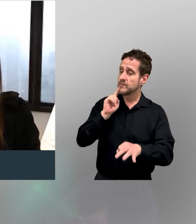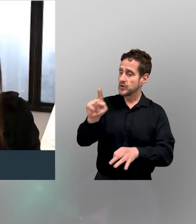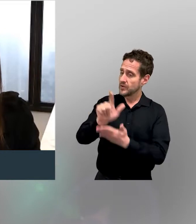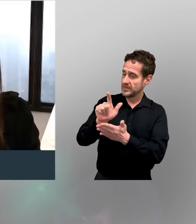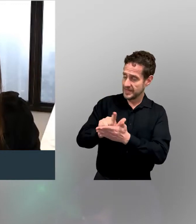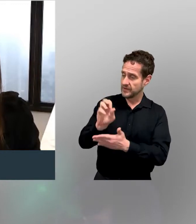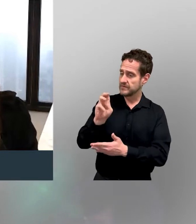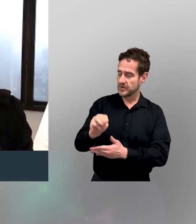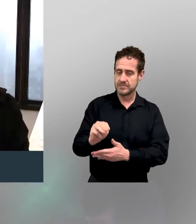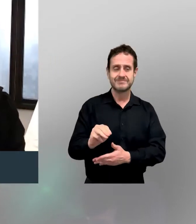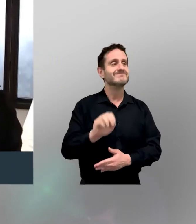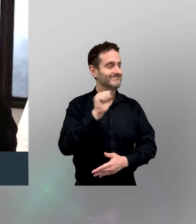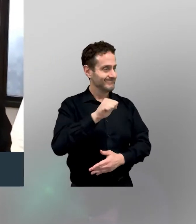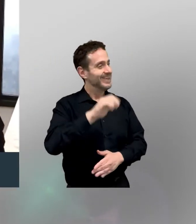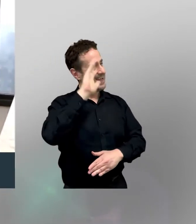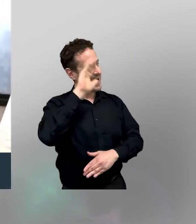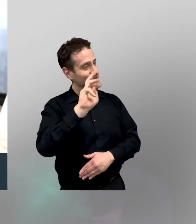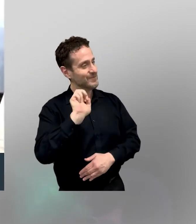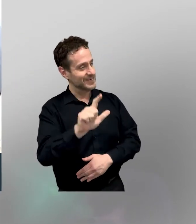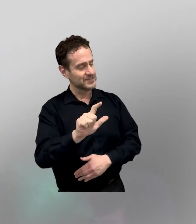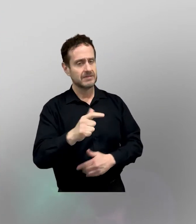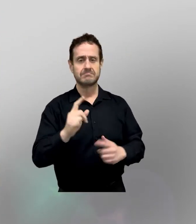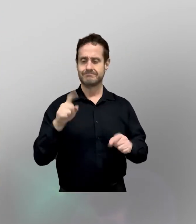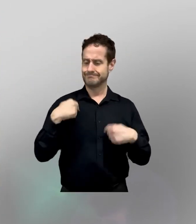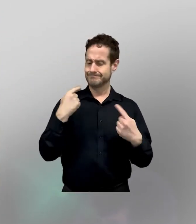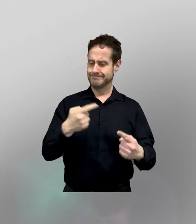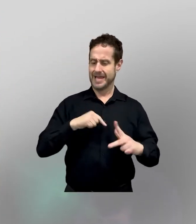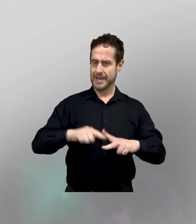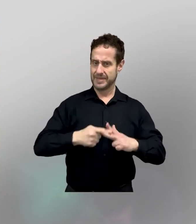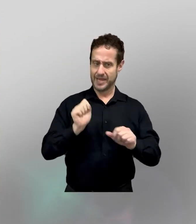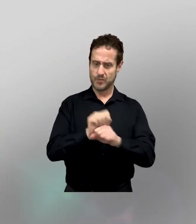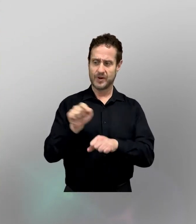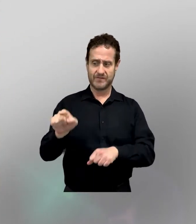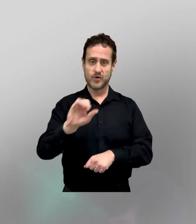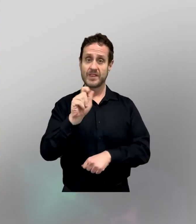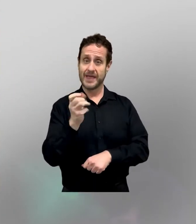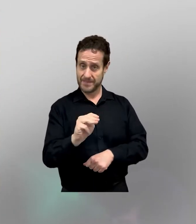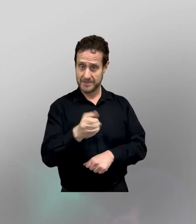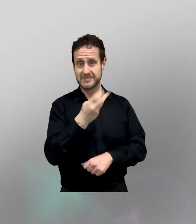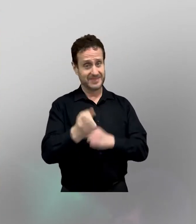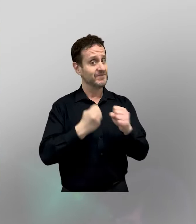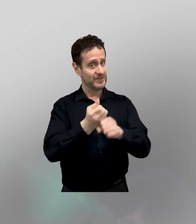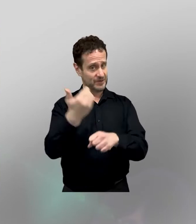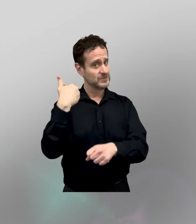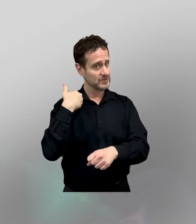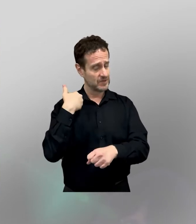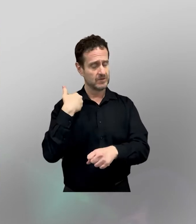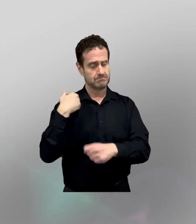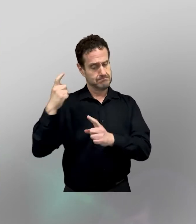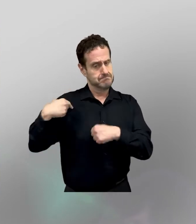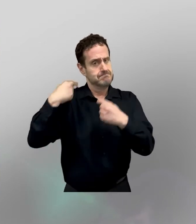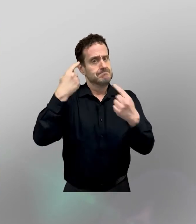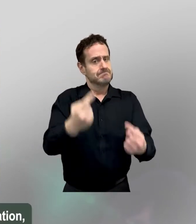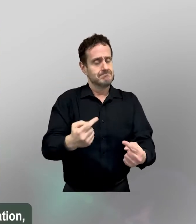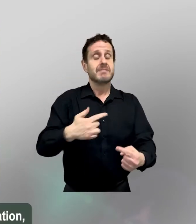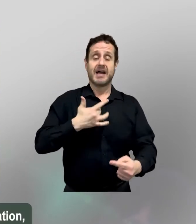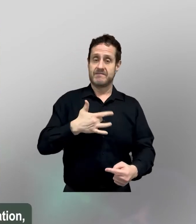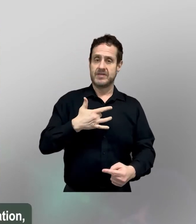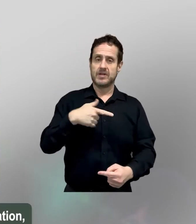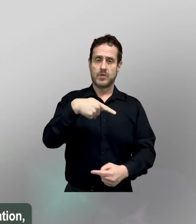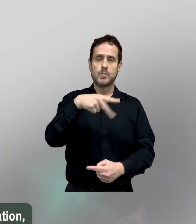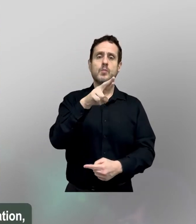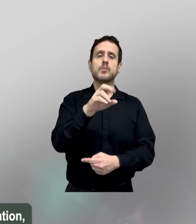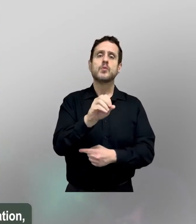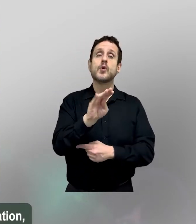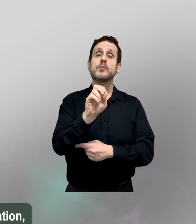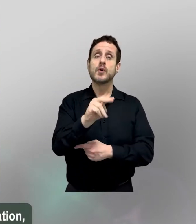firm? Yeah, hi Rachel. Ever since I started at Latham several years ago, I think that